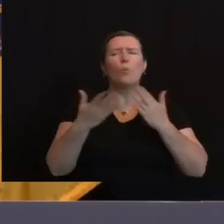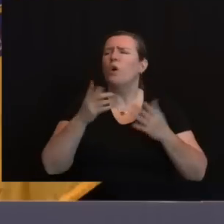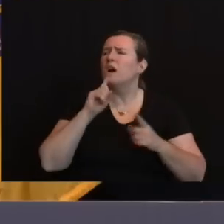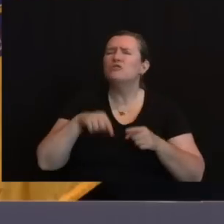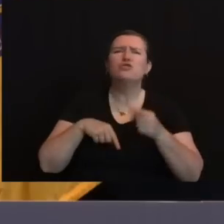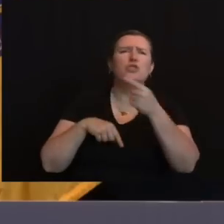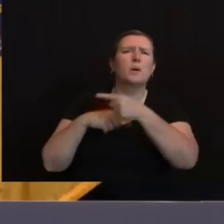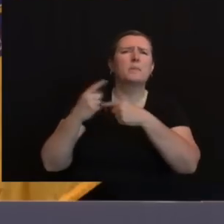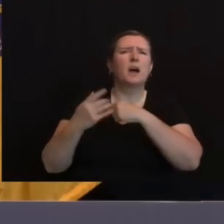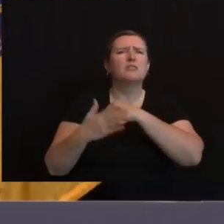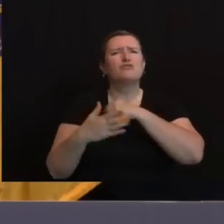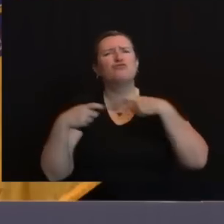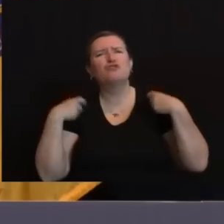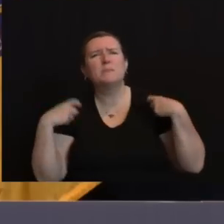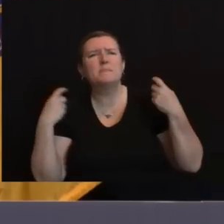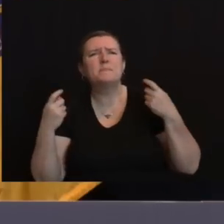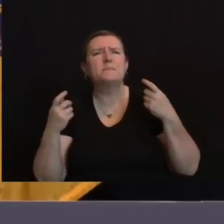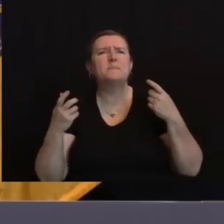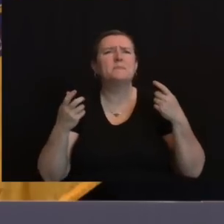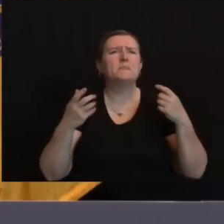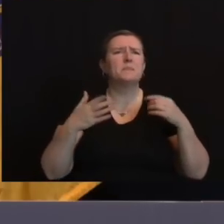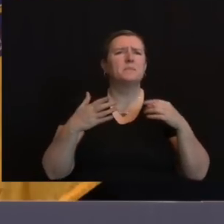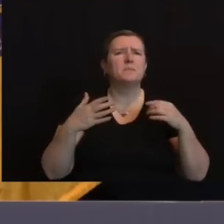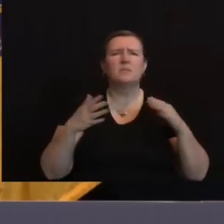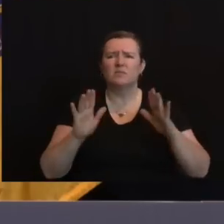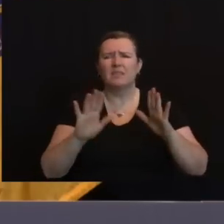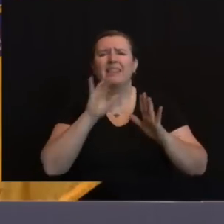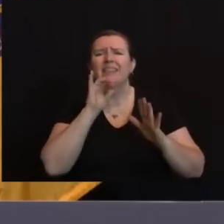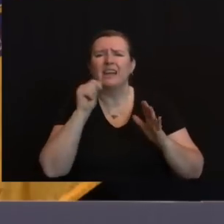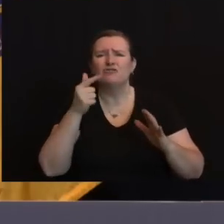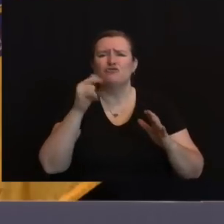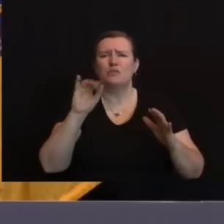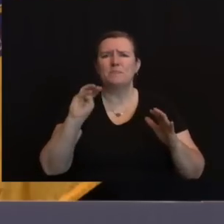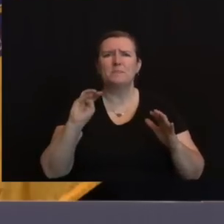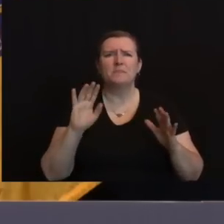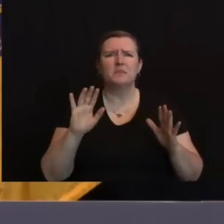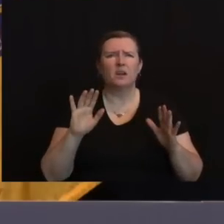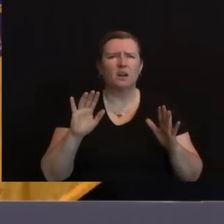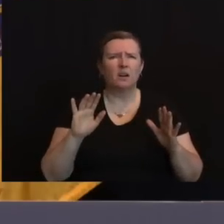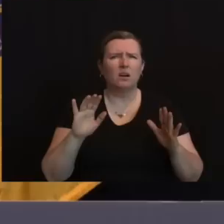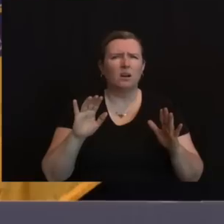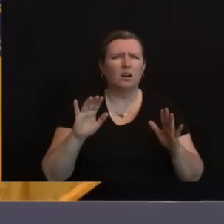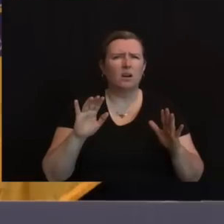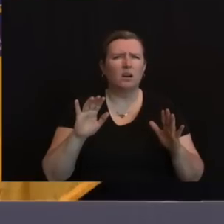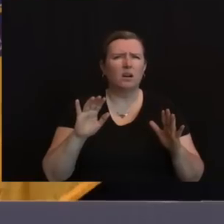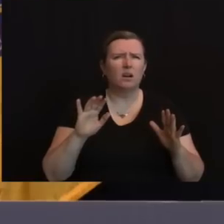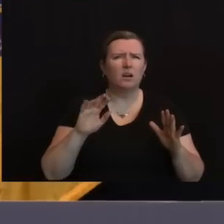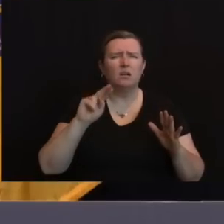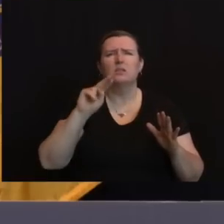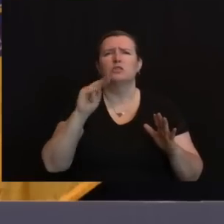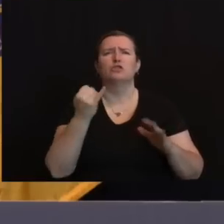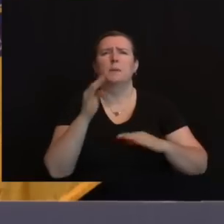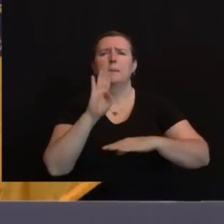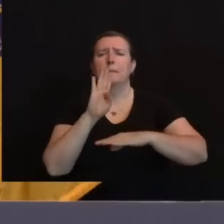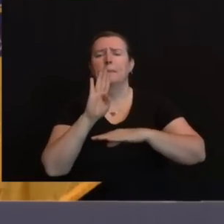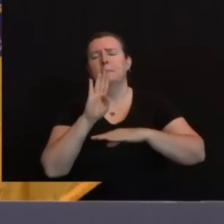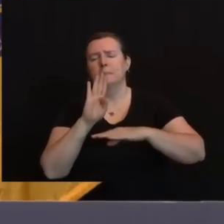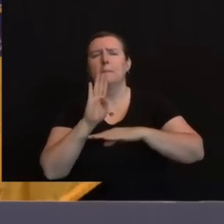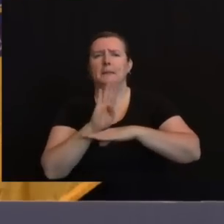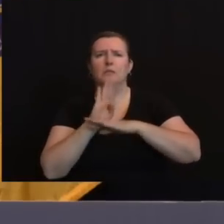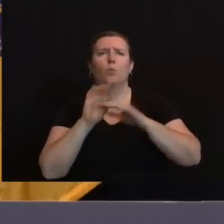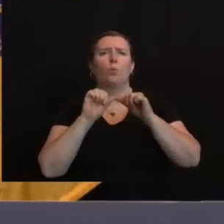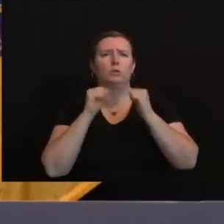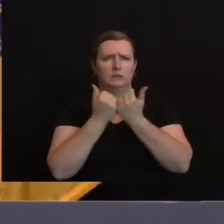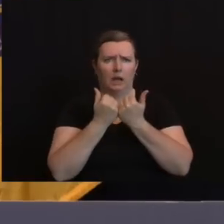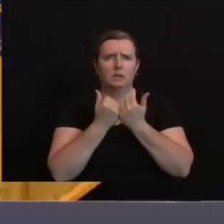rec gyms, not gyms, they're not open. So what time? The New Jersey Business Association, Industry